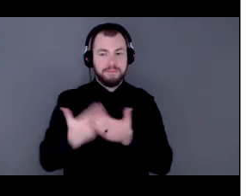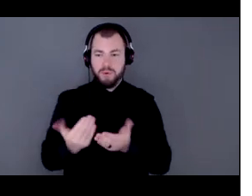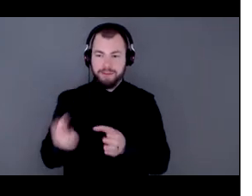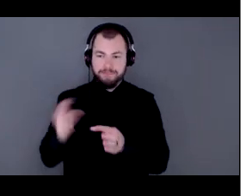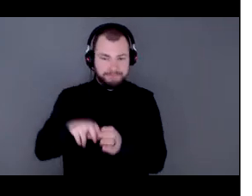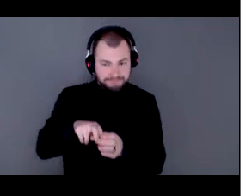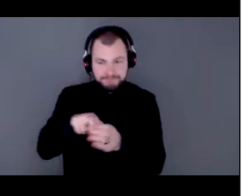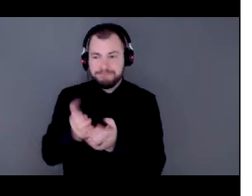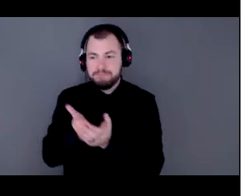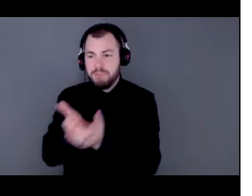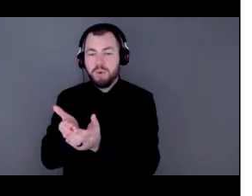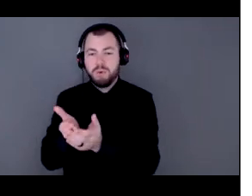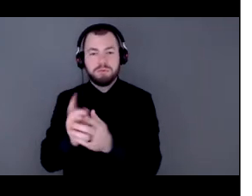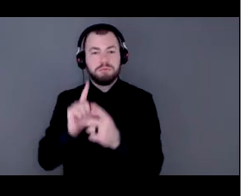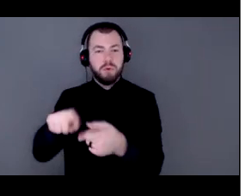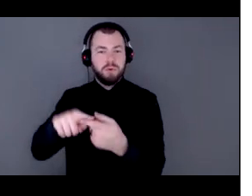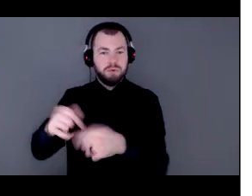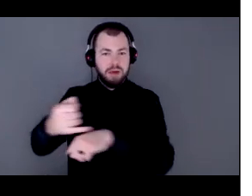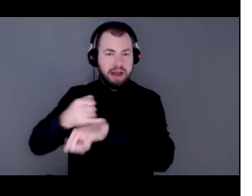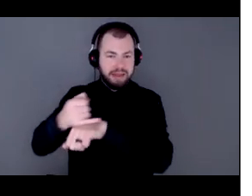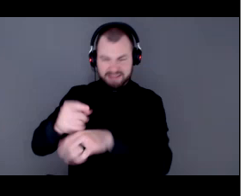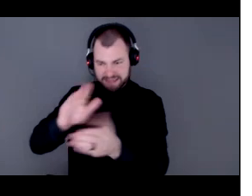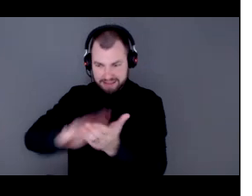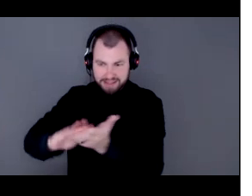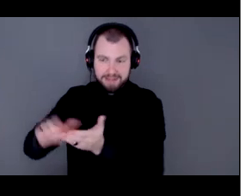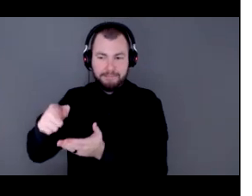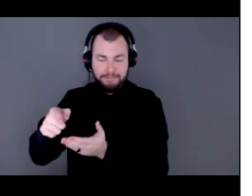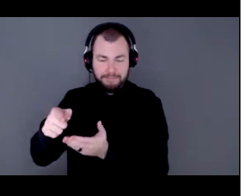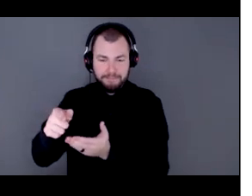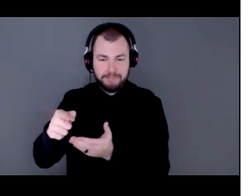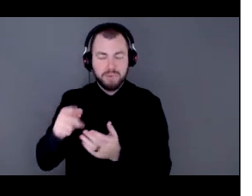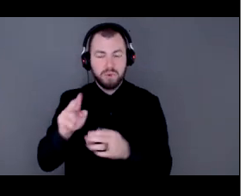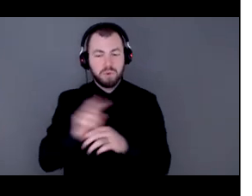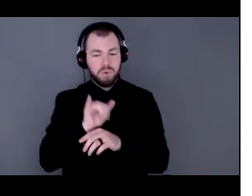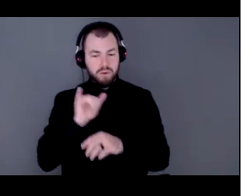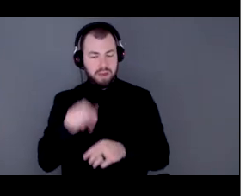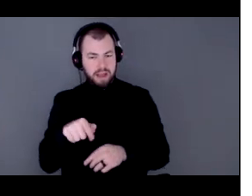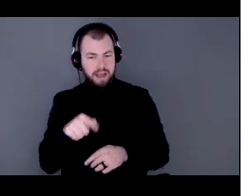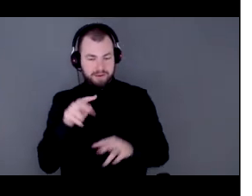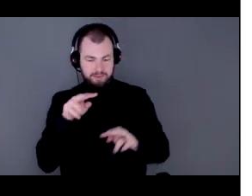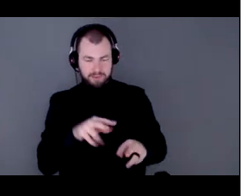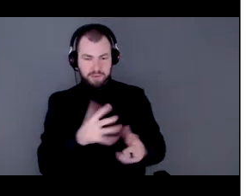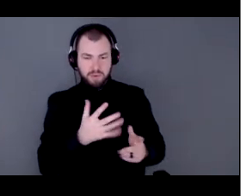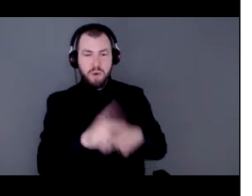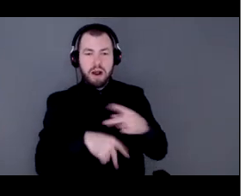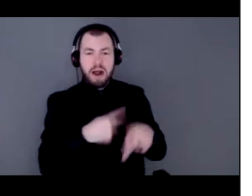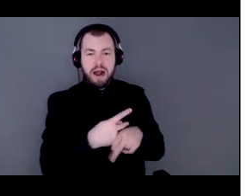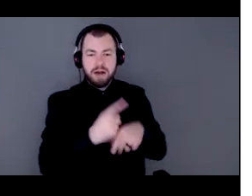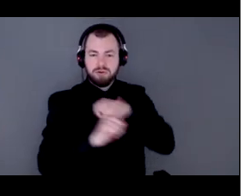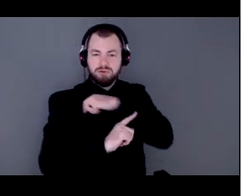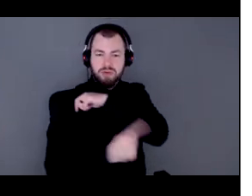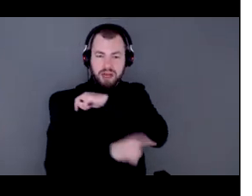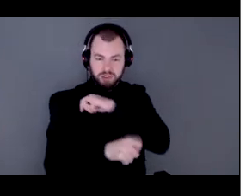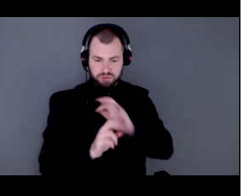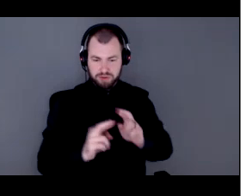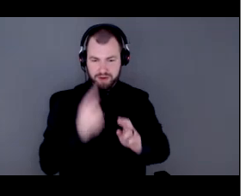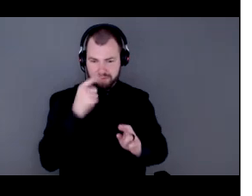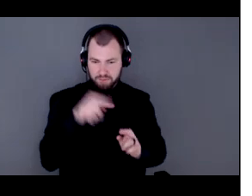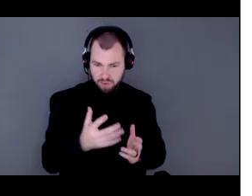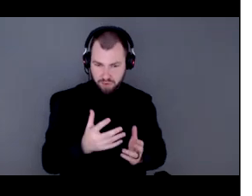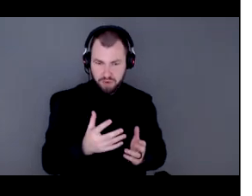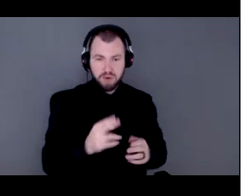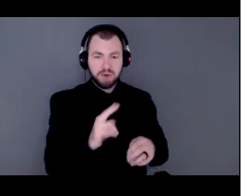island and clean it up. And we're using this to look at what kind of trash we need to prepare for, how best to use the child trash bags in